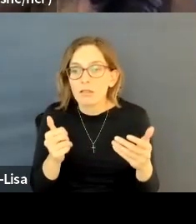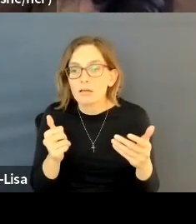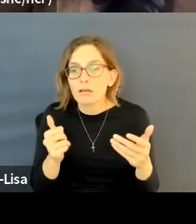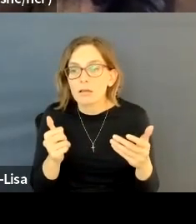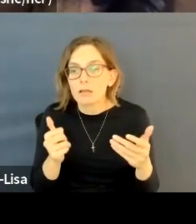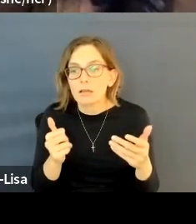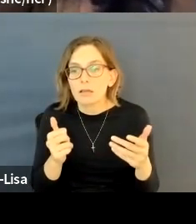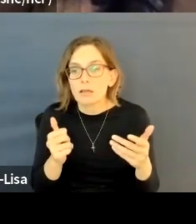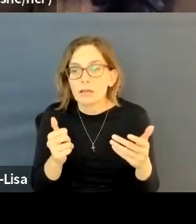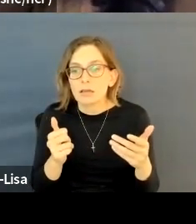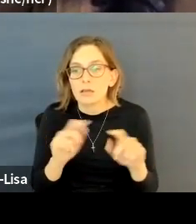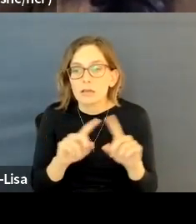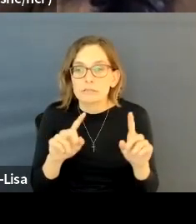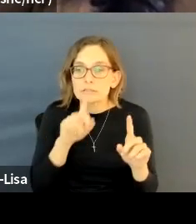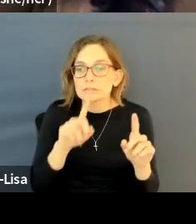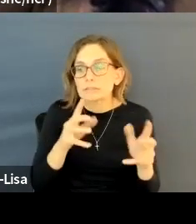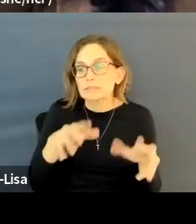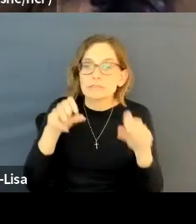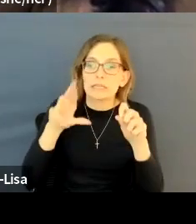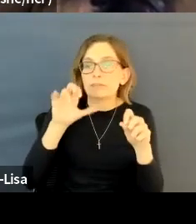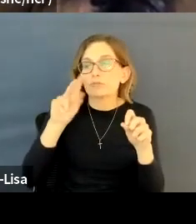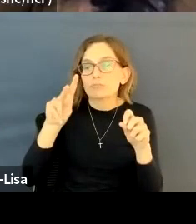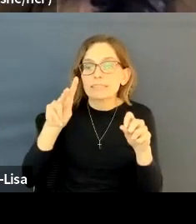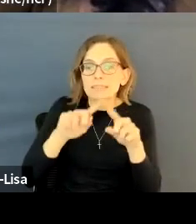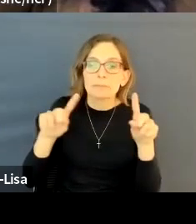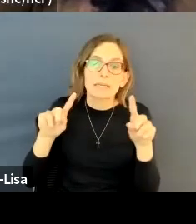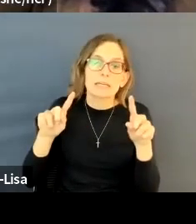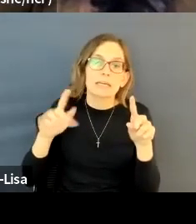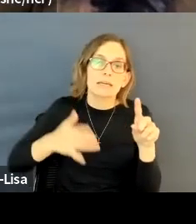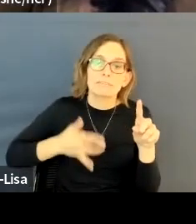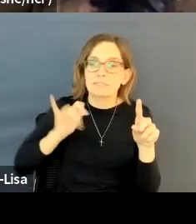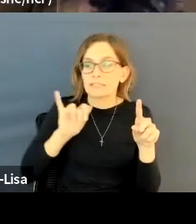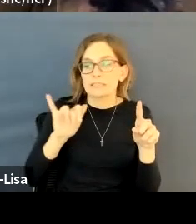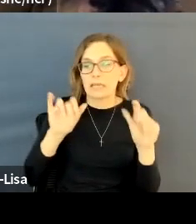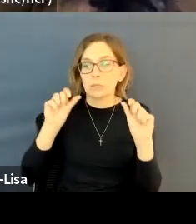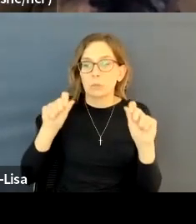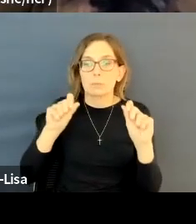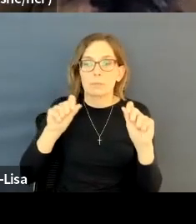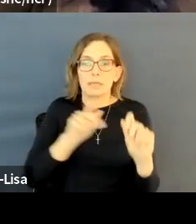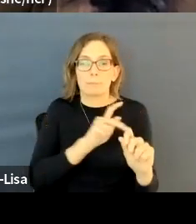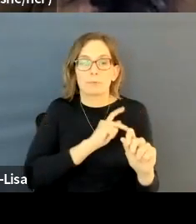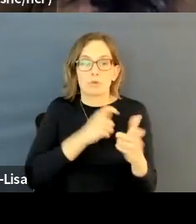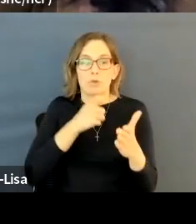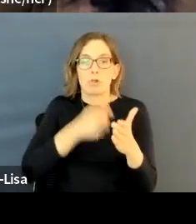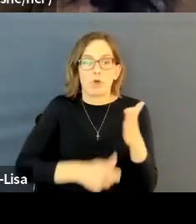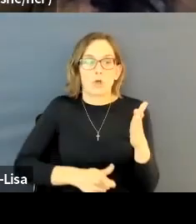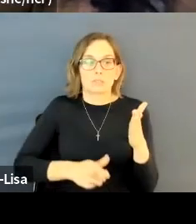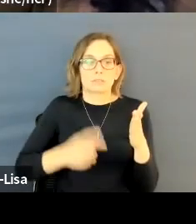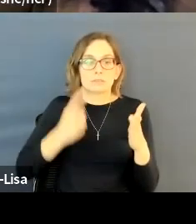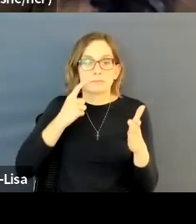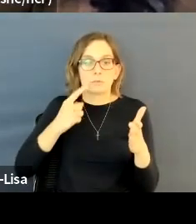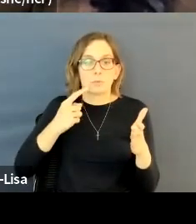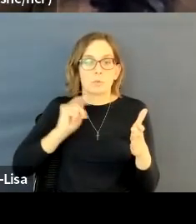risk. But it also feels like there could be a personal cost for us who might, you